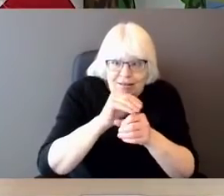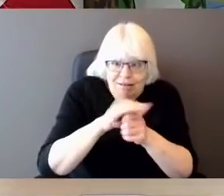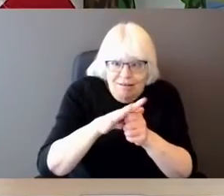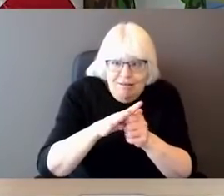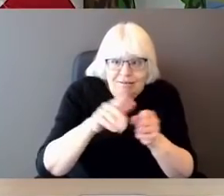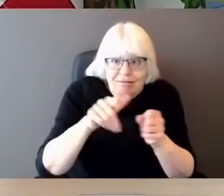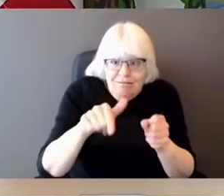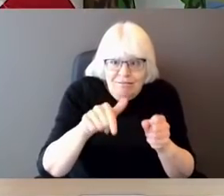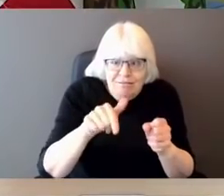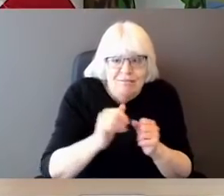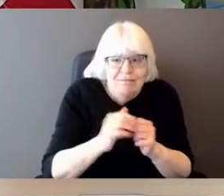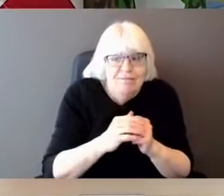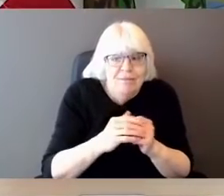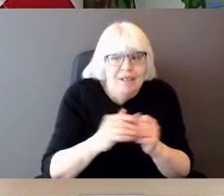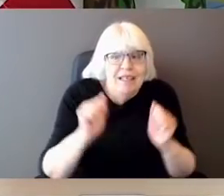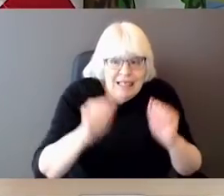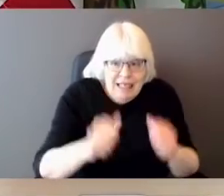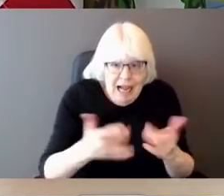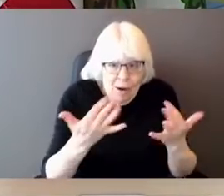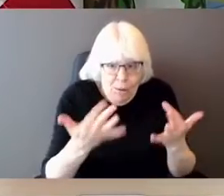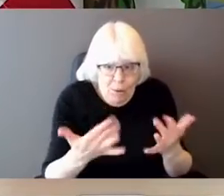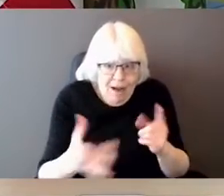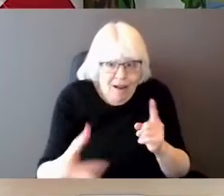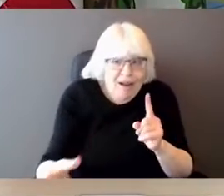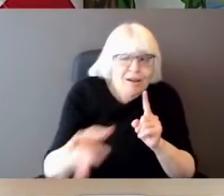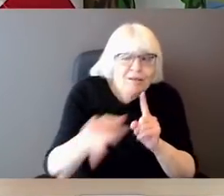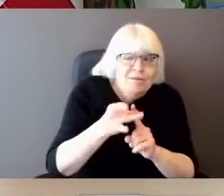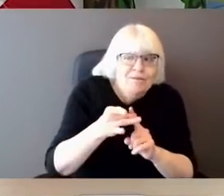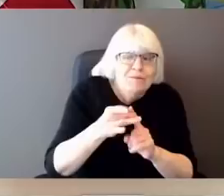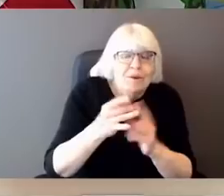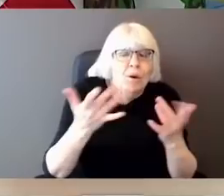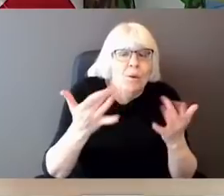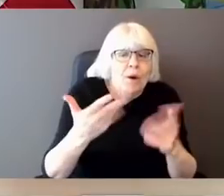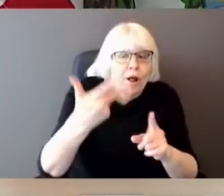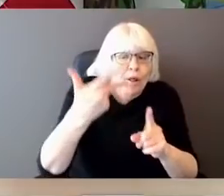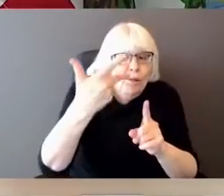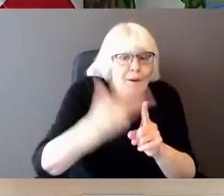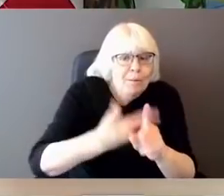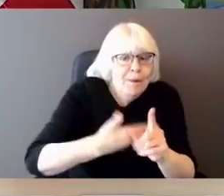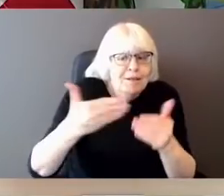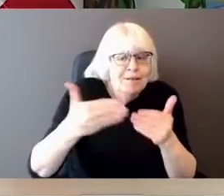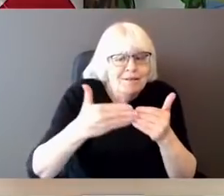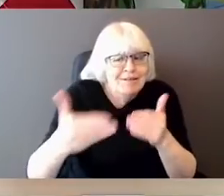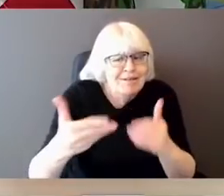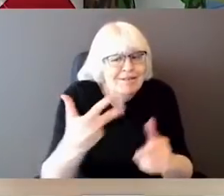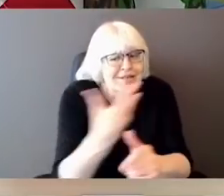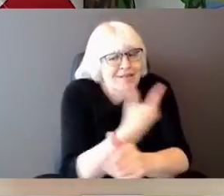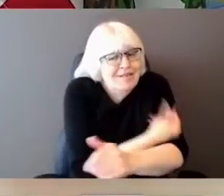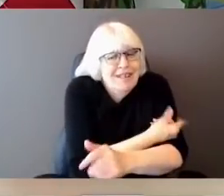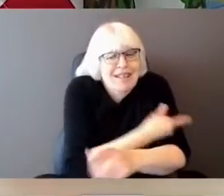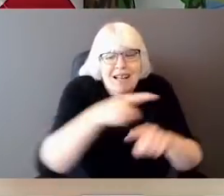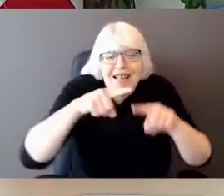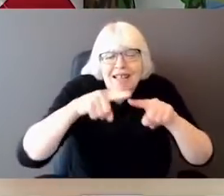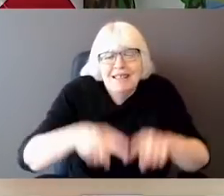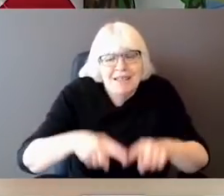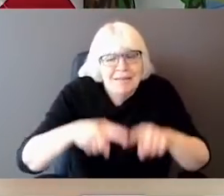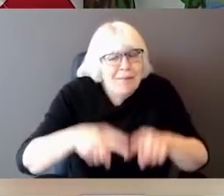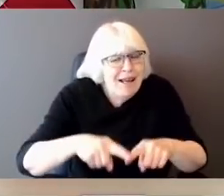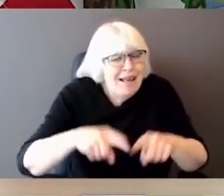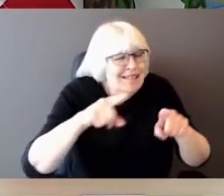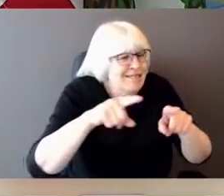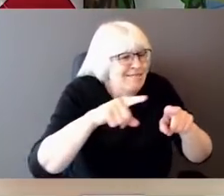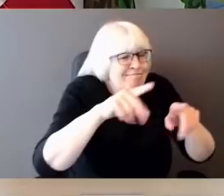after that. But again, it's sort of individual too. I mean, it may depend. It's not bad to